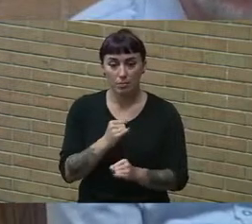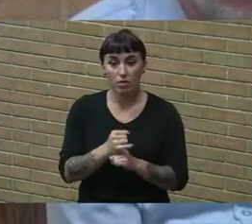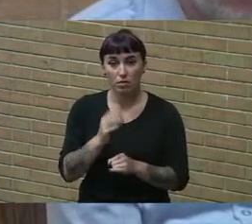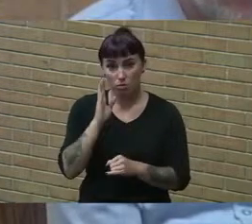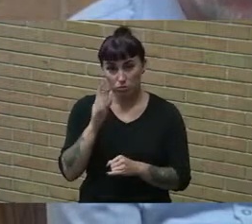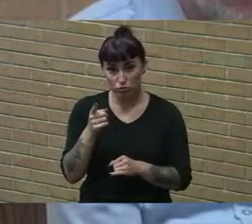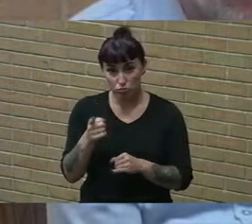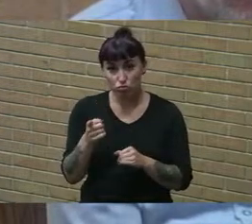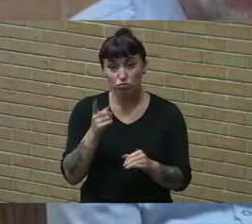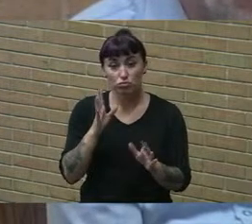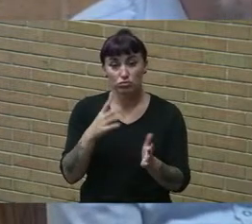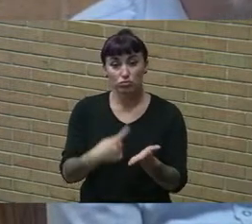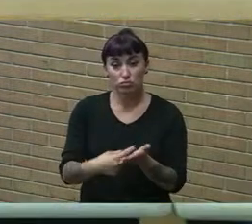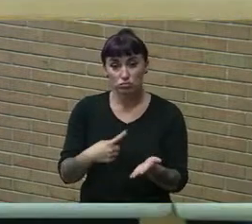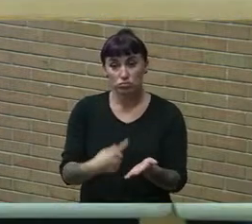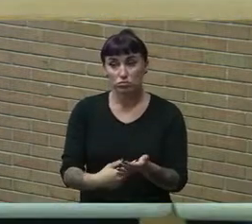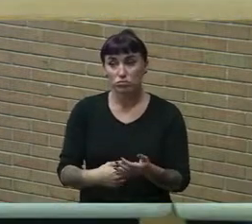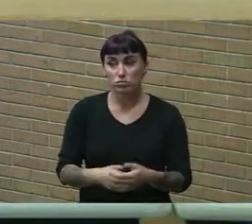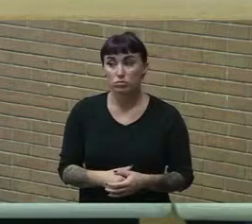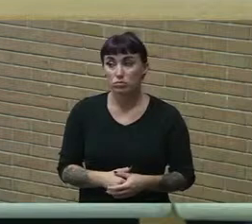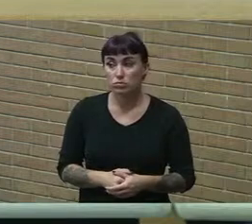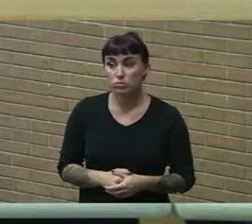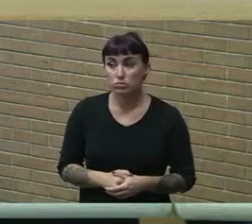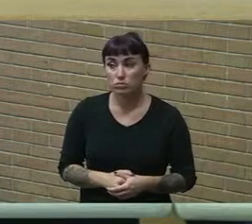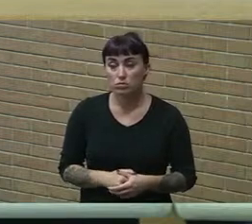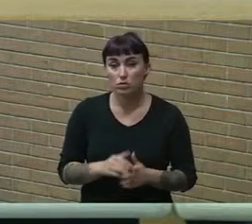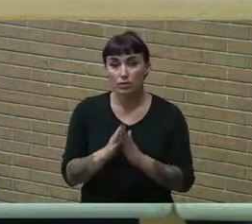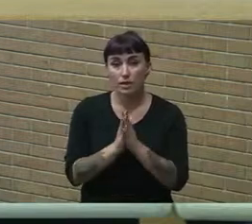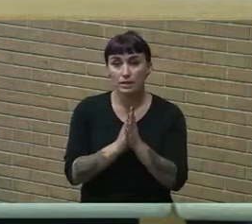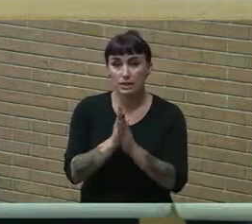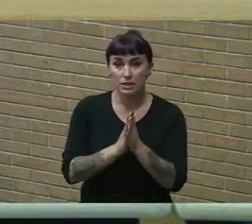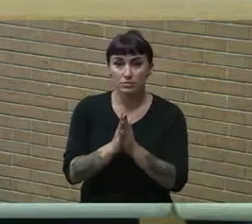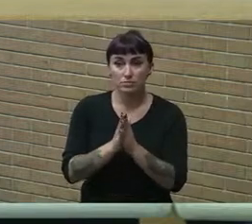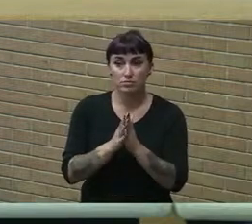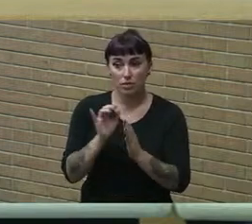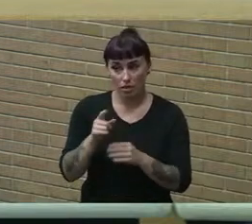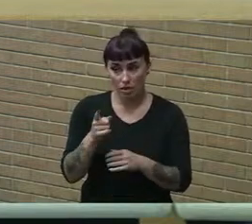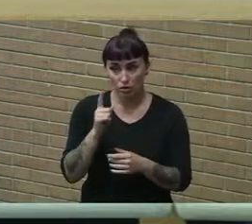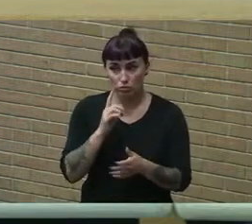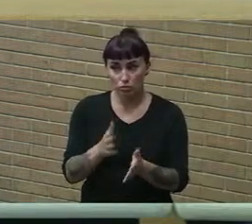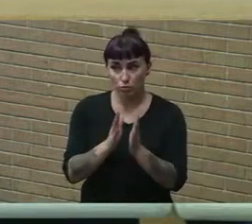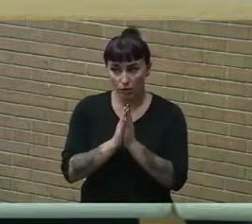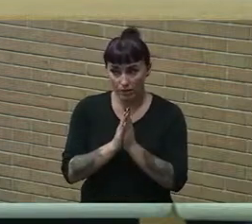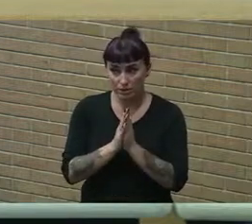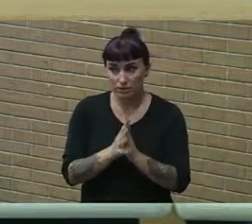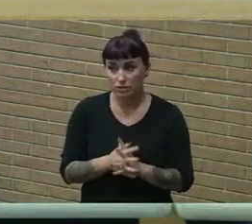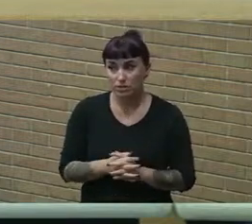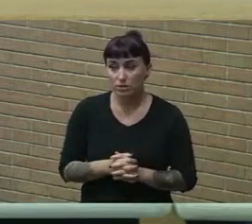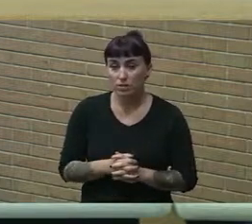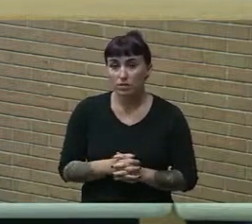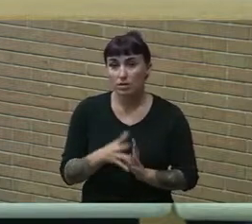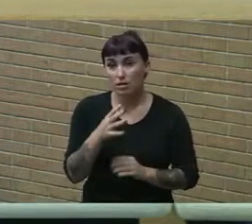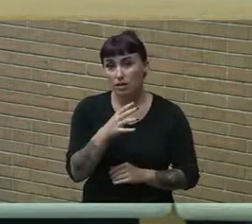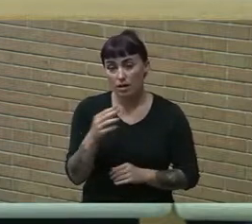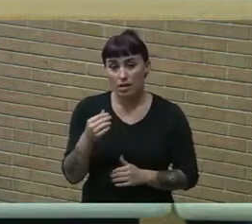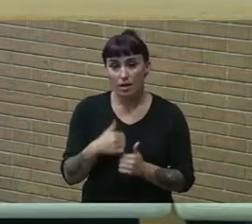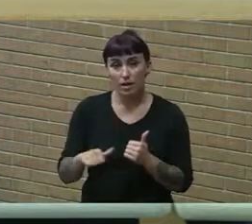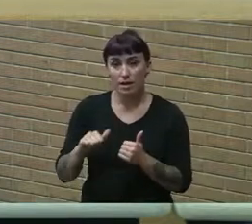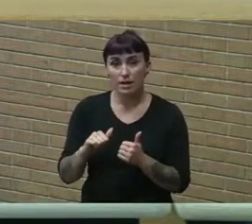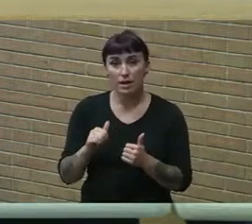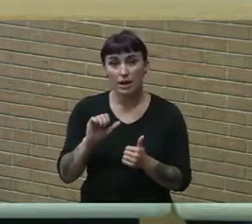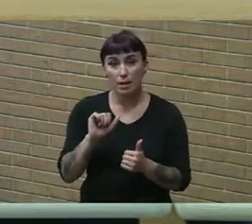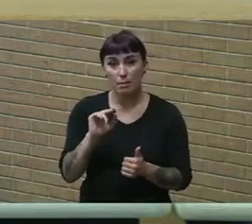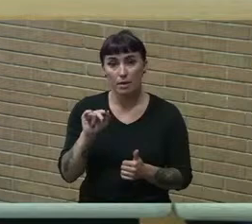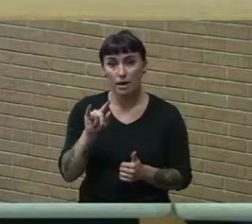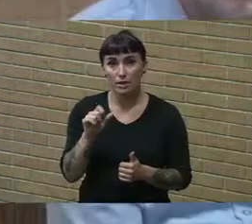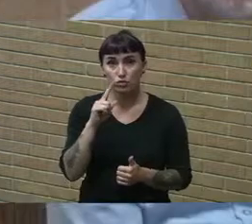you discuss the incentives that you are requesting, as well as any amenities